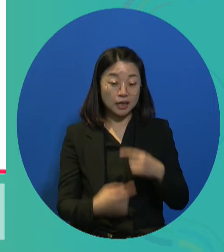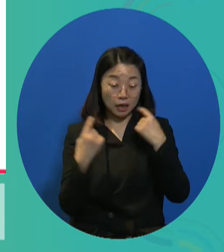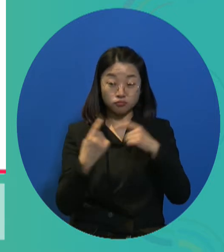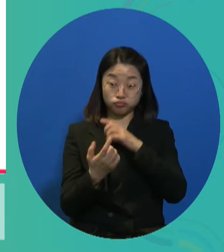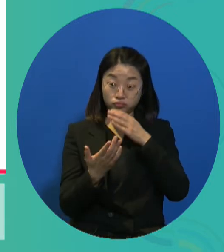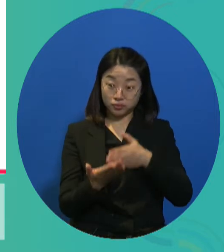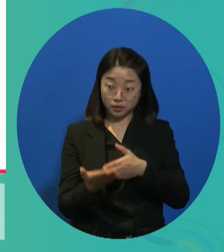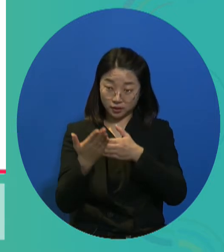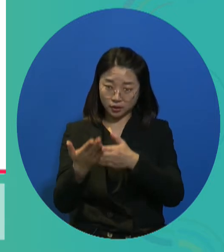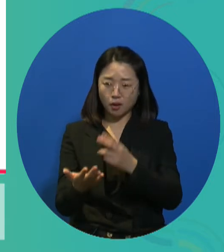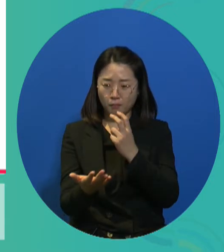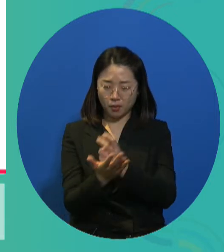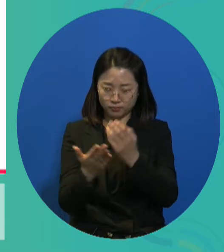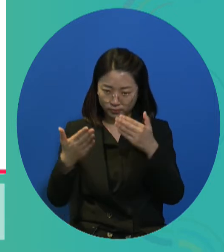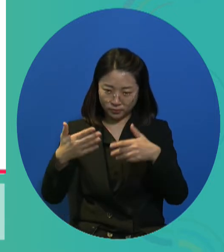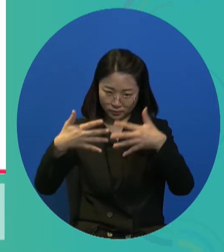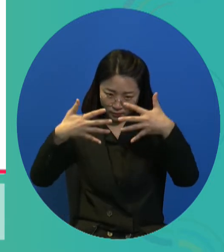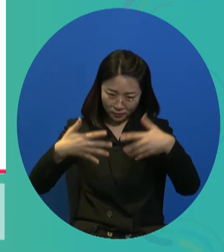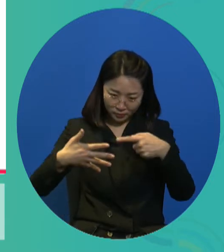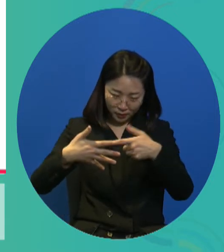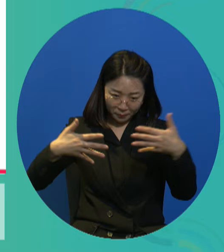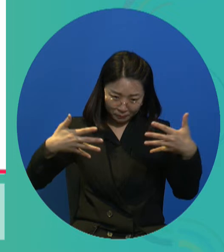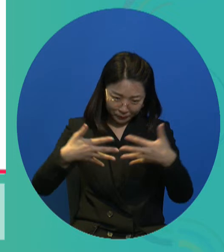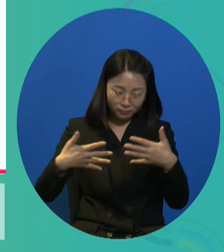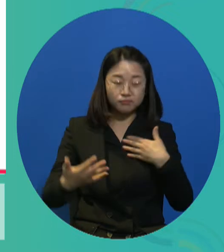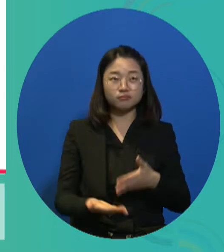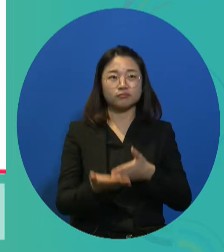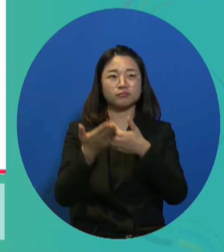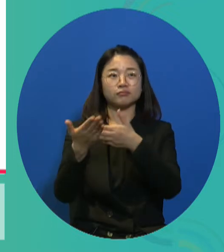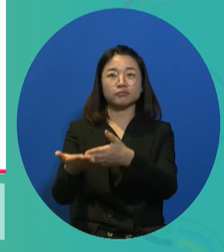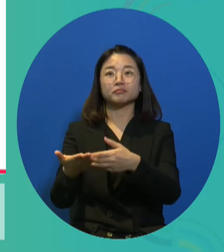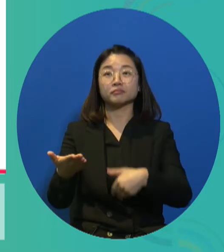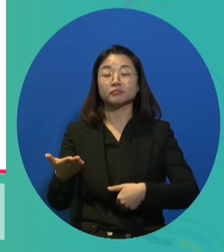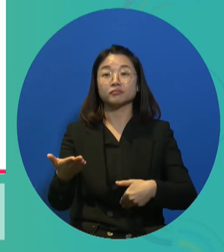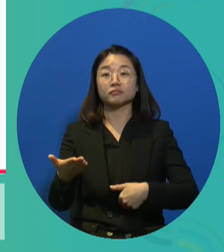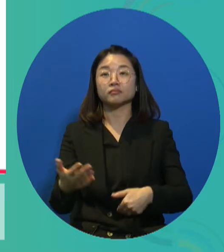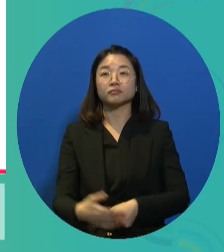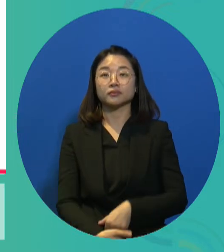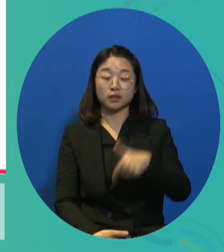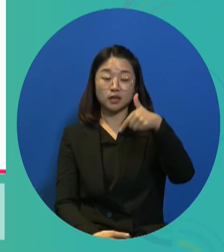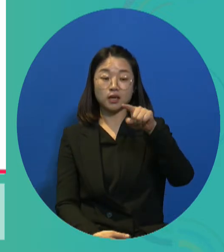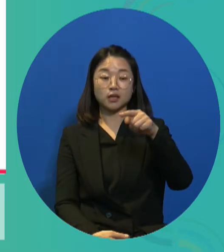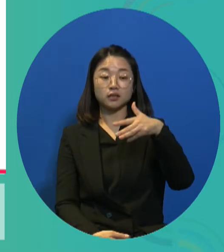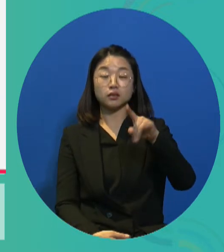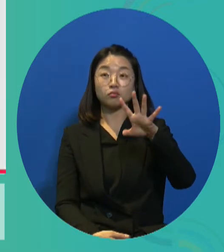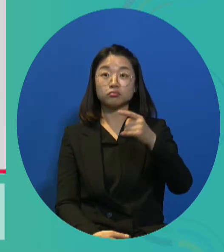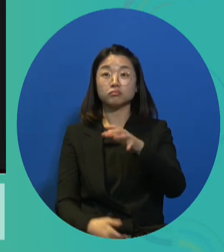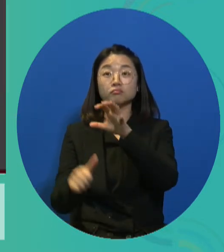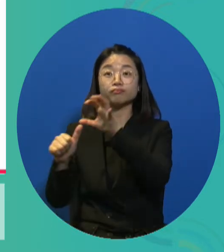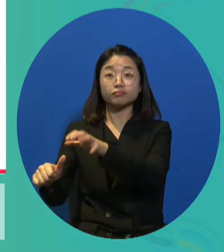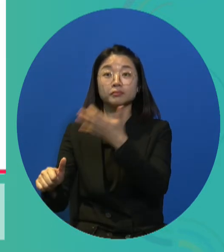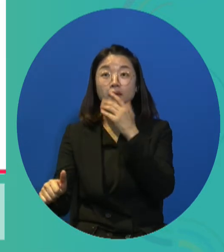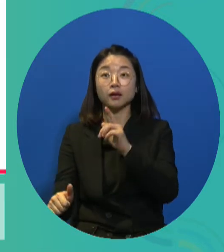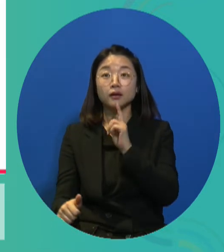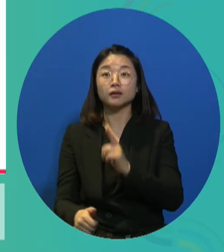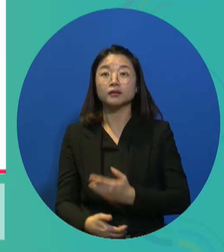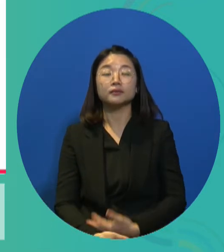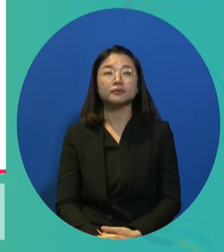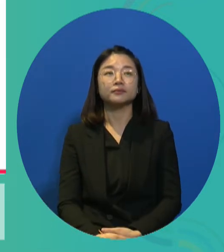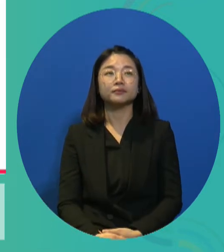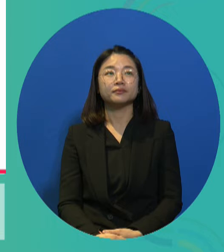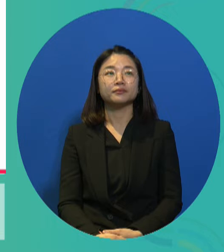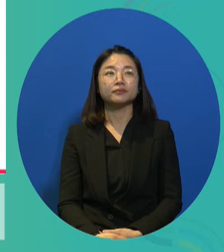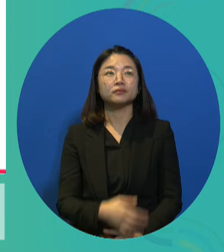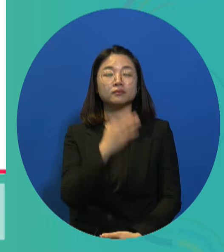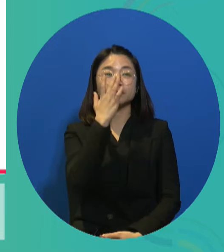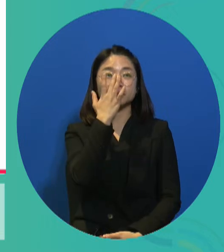legal binding effect. There's certain admissibility criteria that we have to comply with, and there are also some interim measures that can be brought